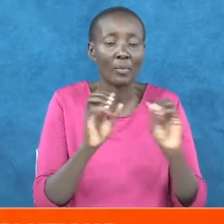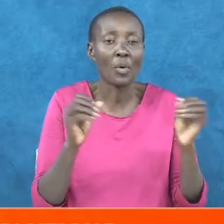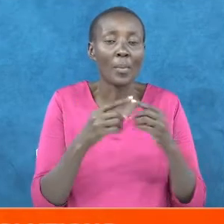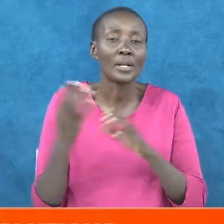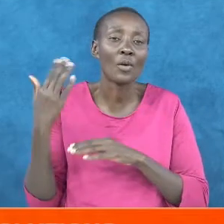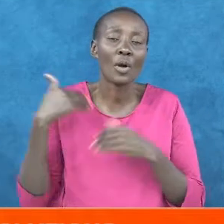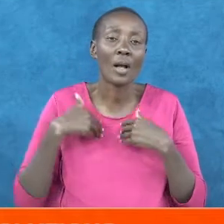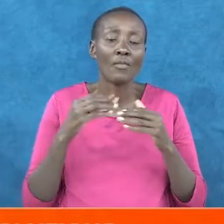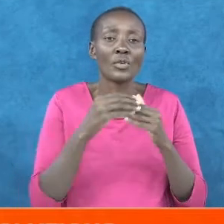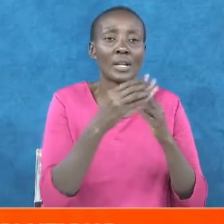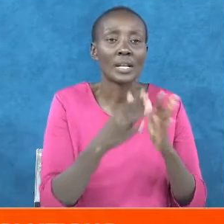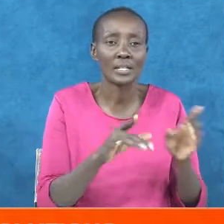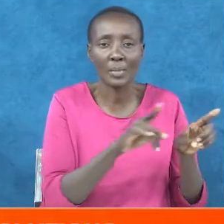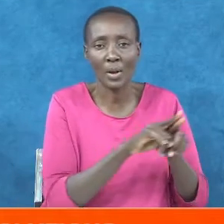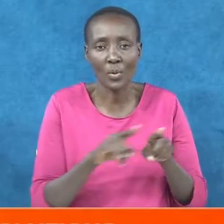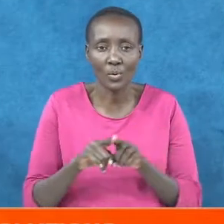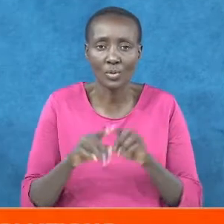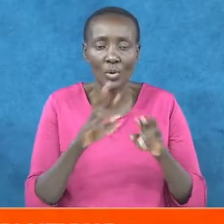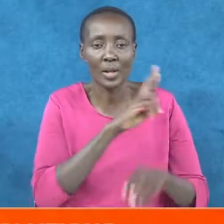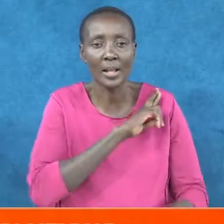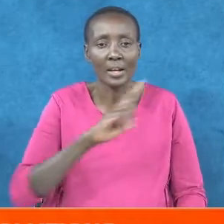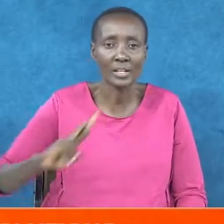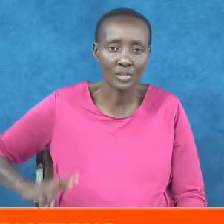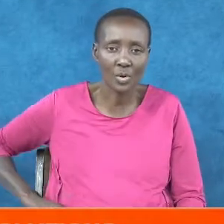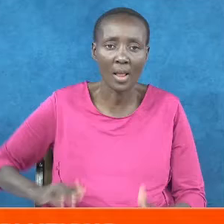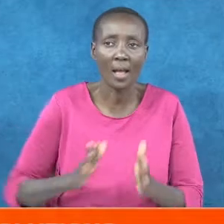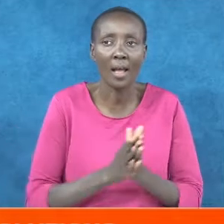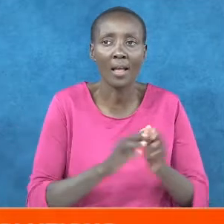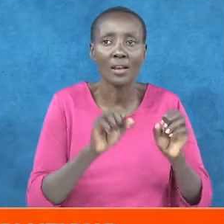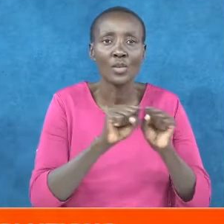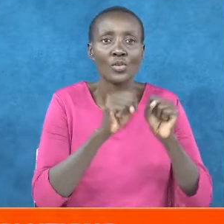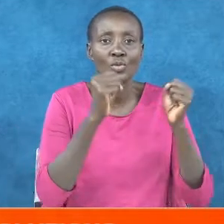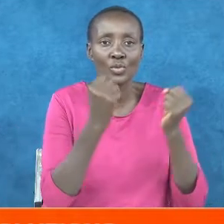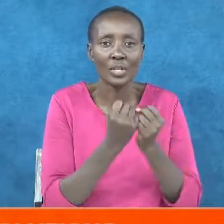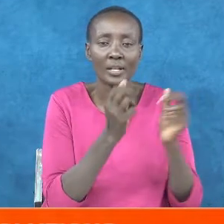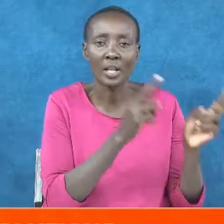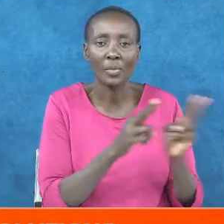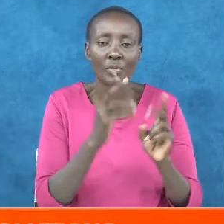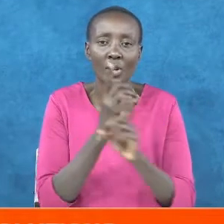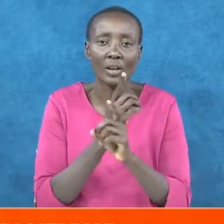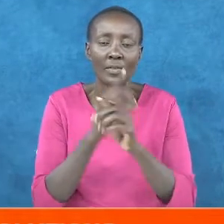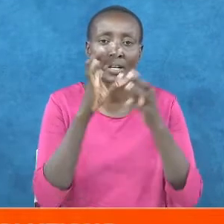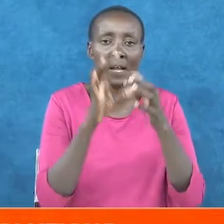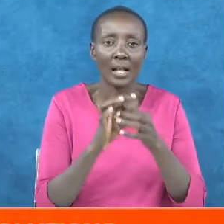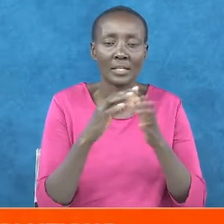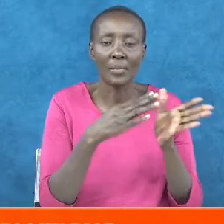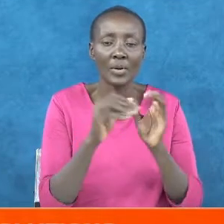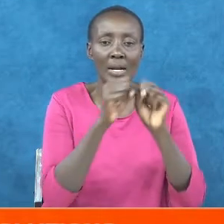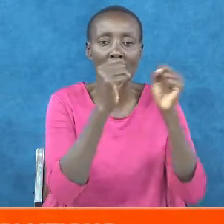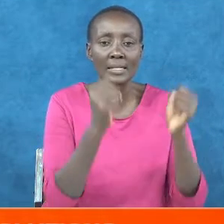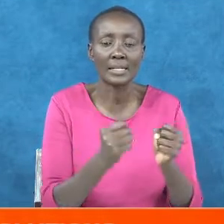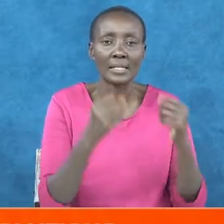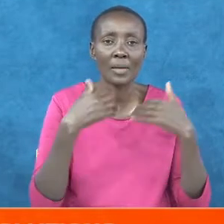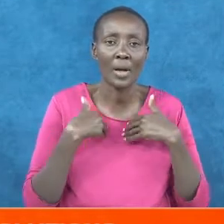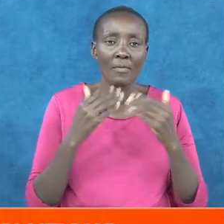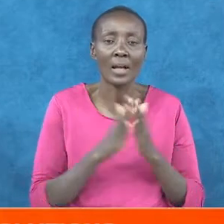to leadership, when it came to religion, when it came to societal norms, when it came to different cultural norms. We had systems, we